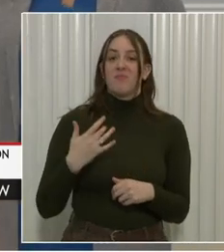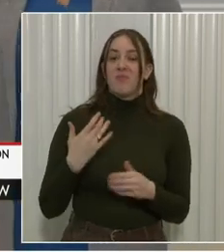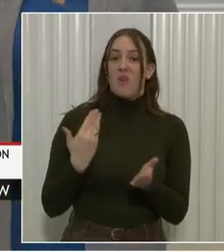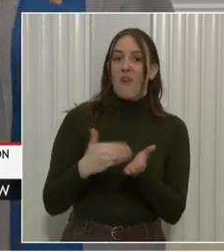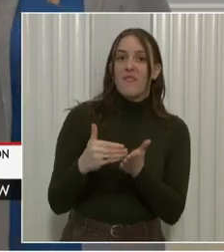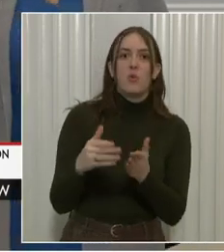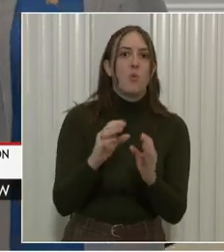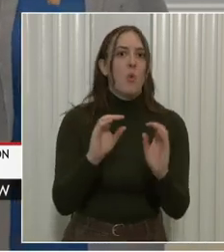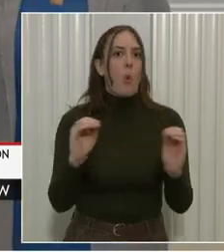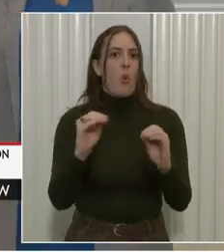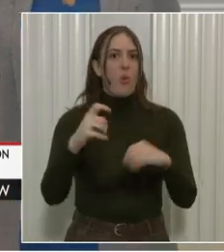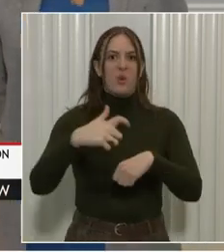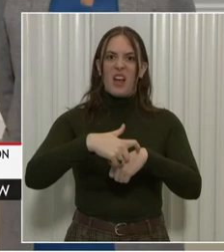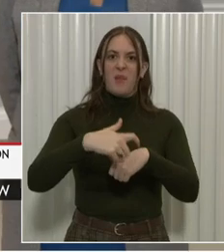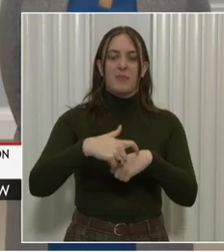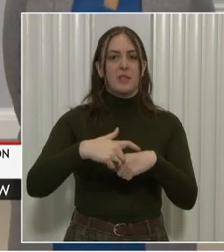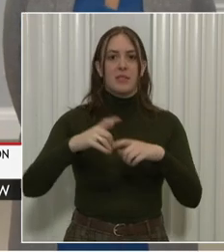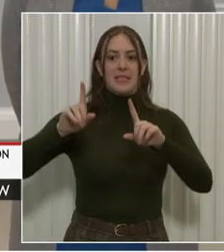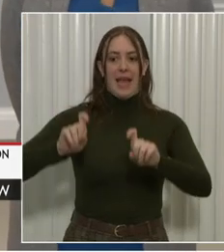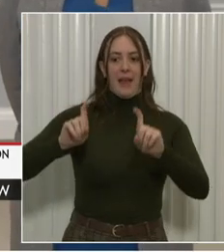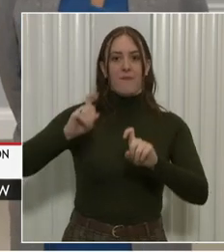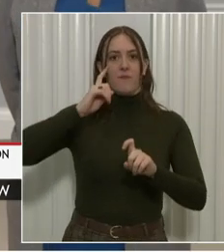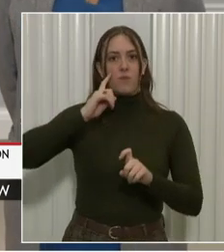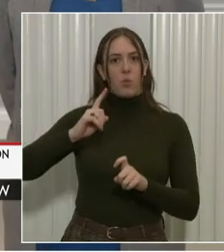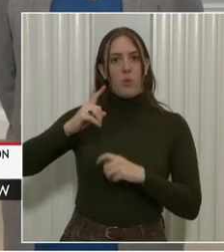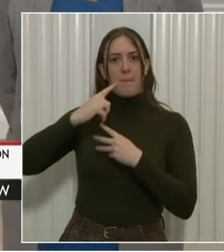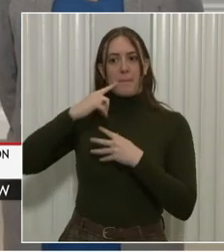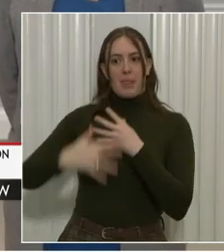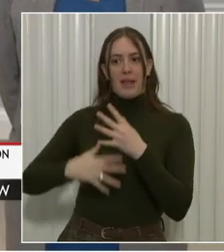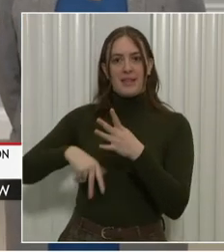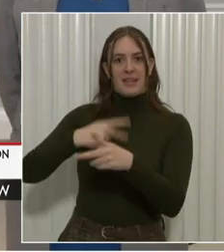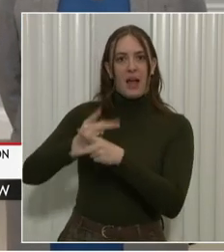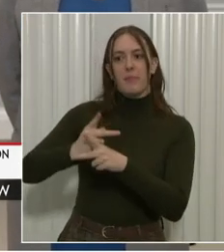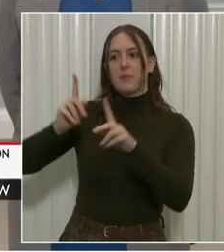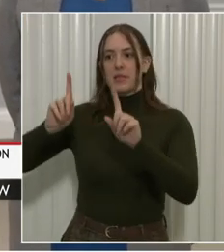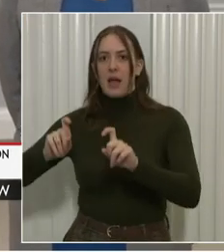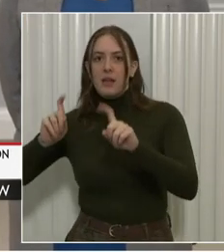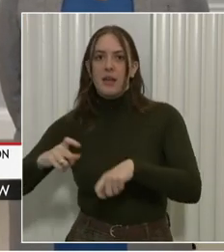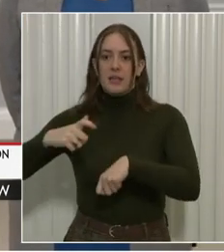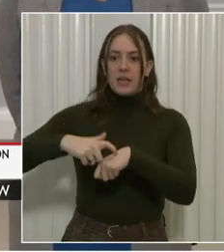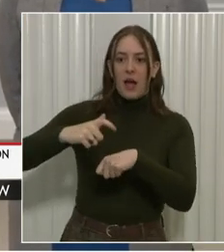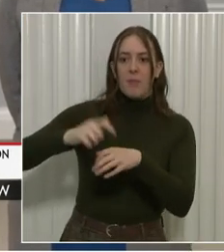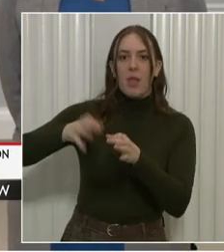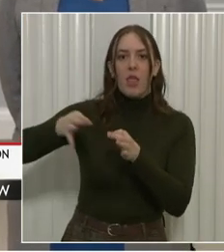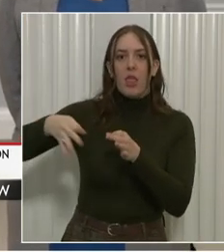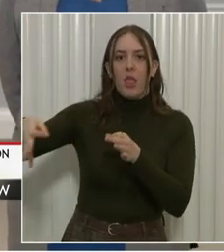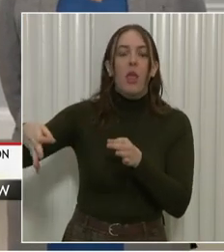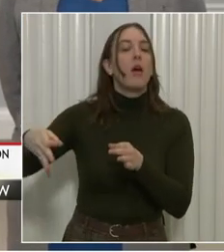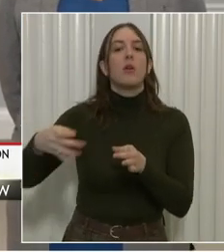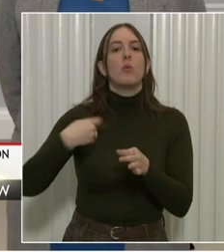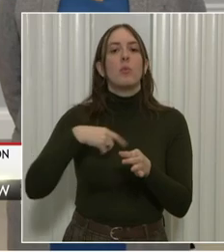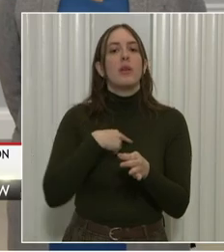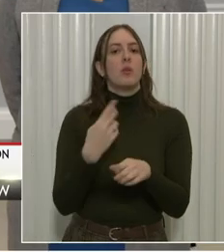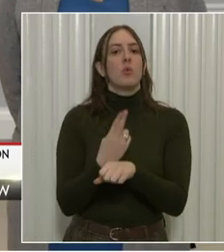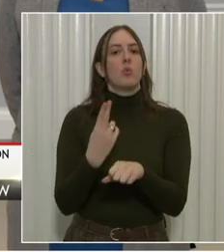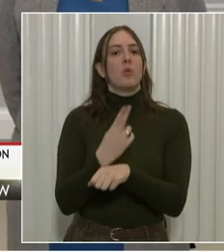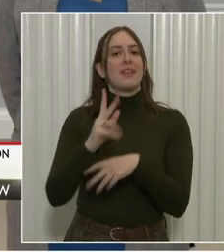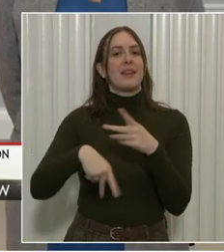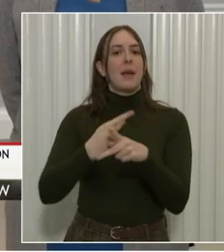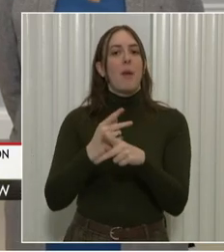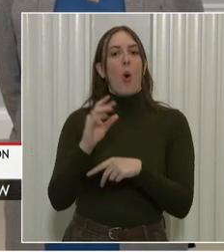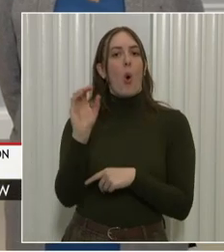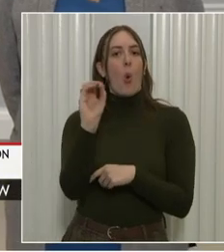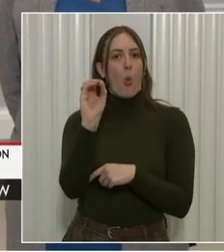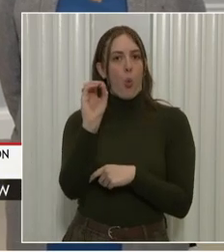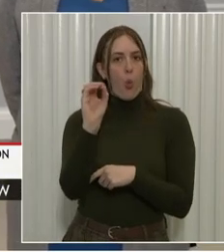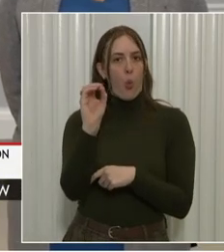back, and then choose blood that's matched to that patient. So in these cases, we need to use type O blood.